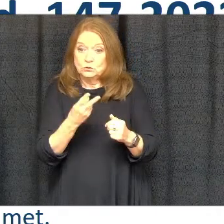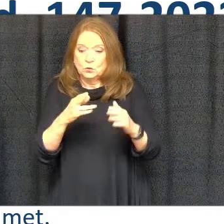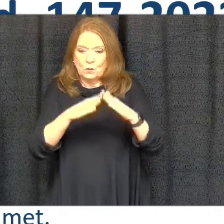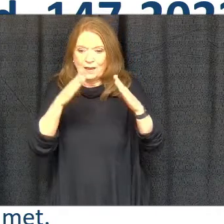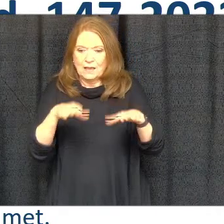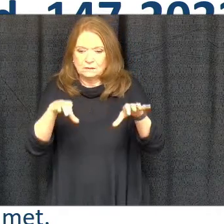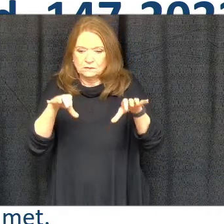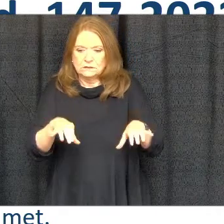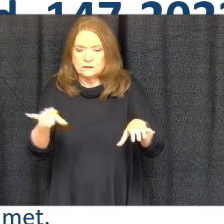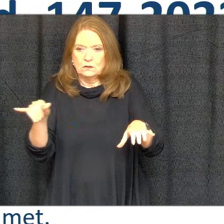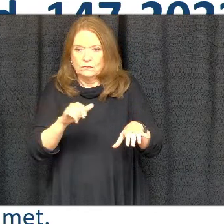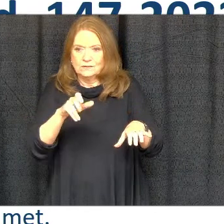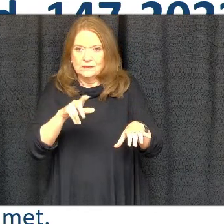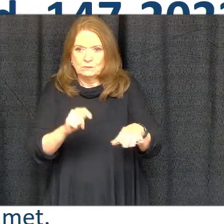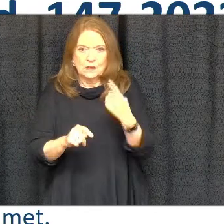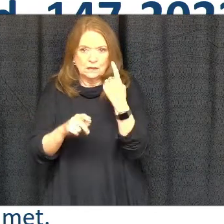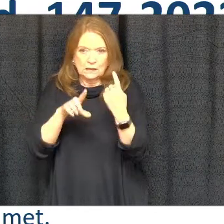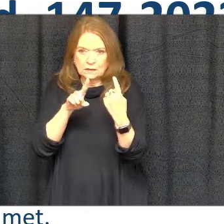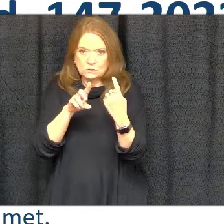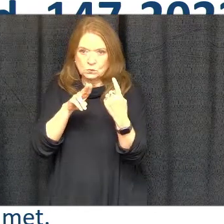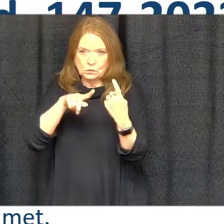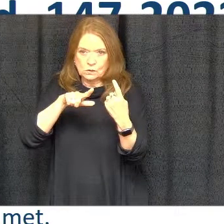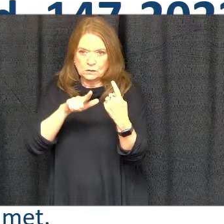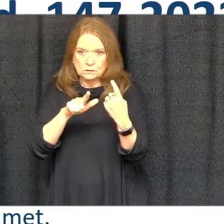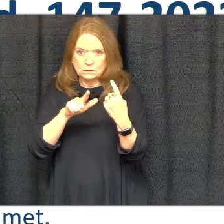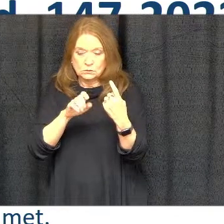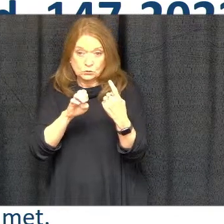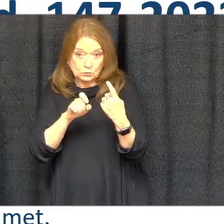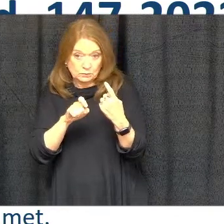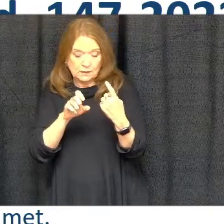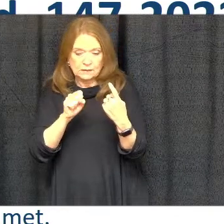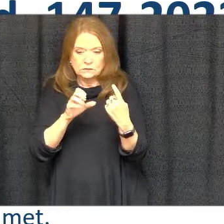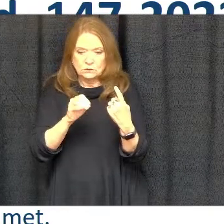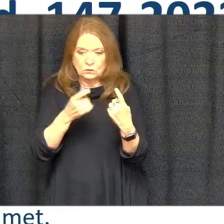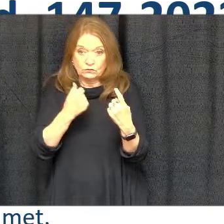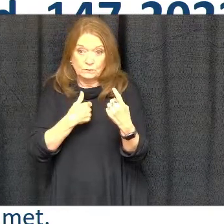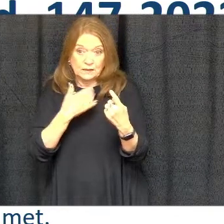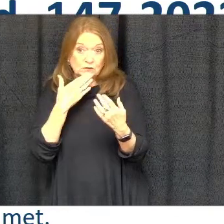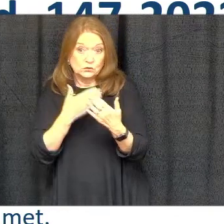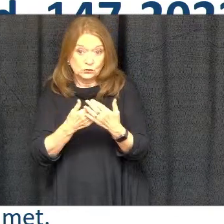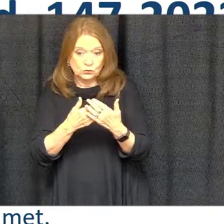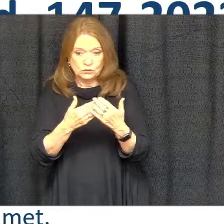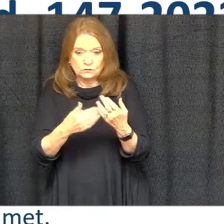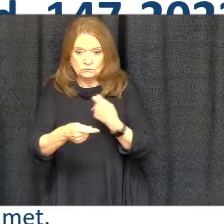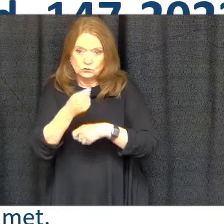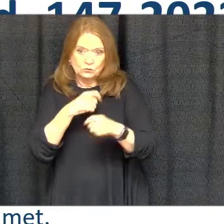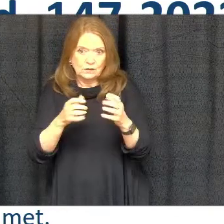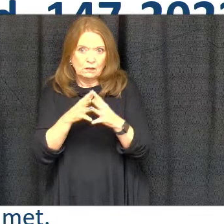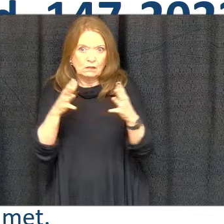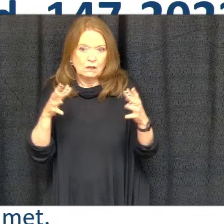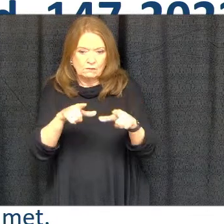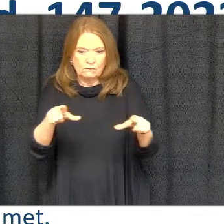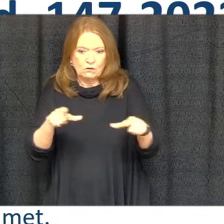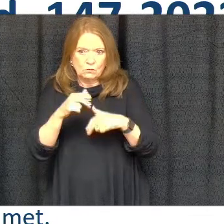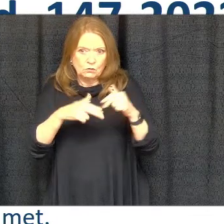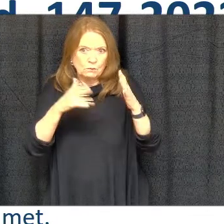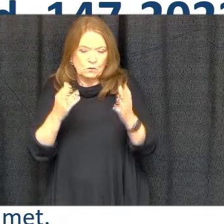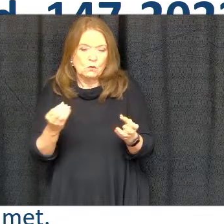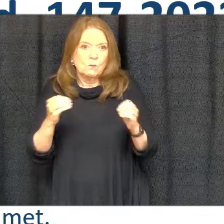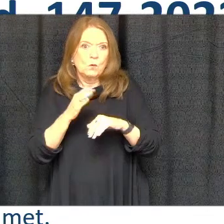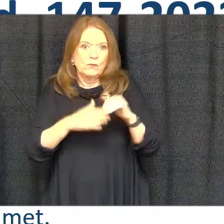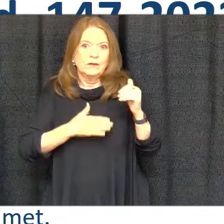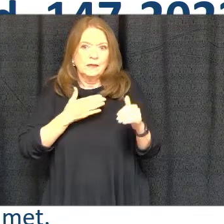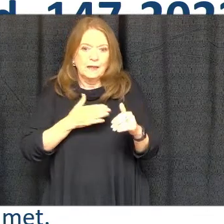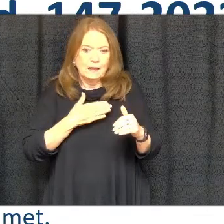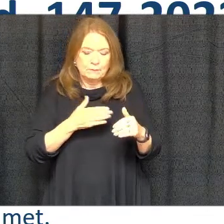the same lot. You can build one duplex. So to me, it's a two-for-two trade. And a lot of our local builders are more than happy to build and sell